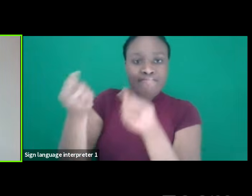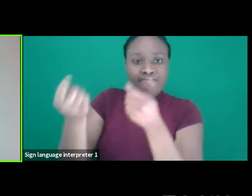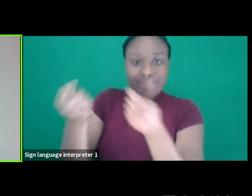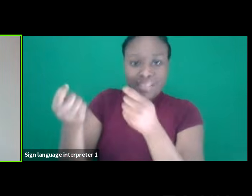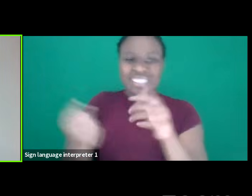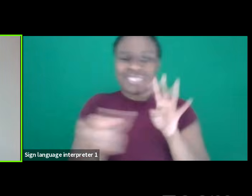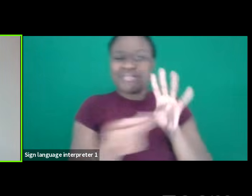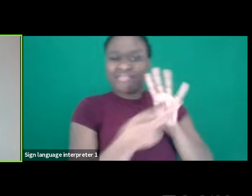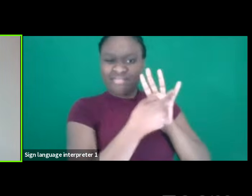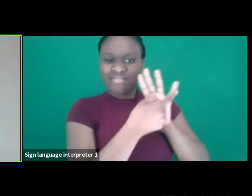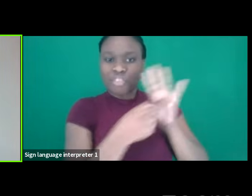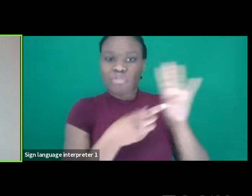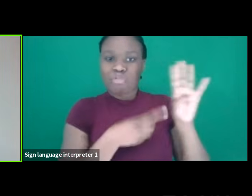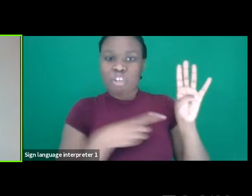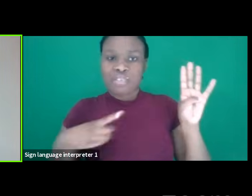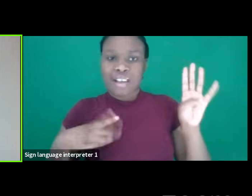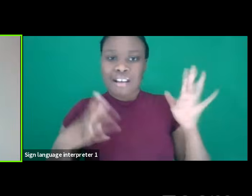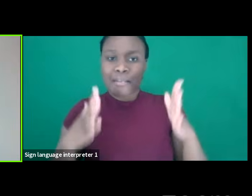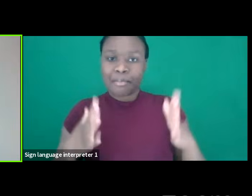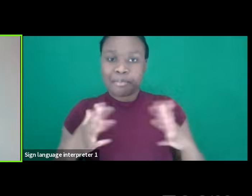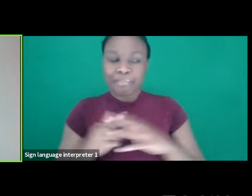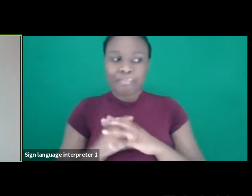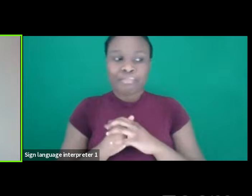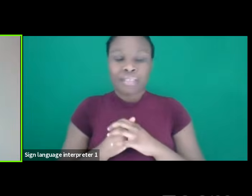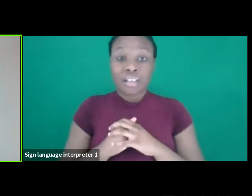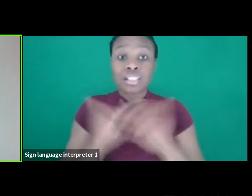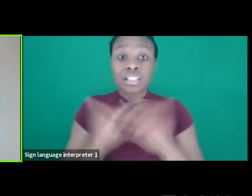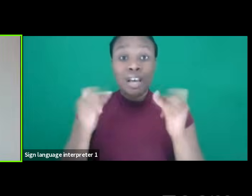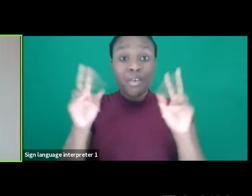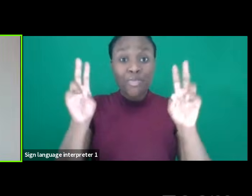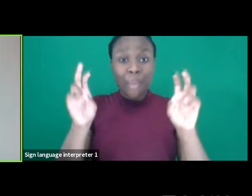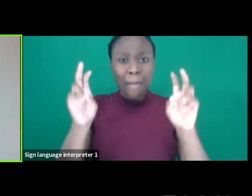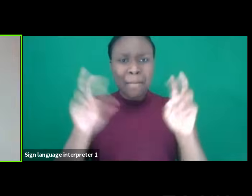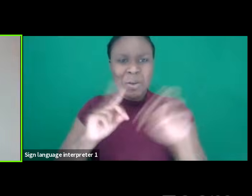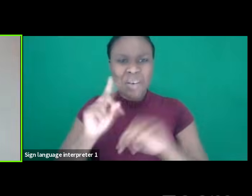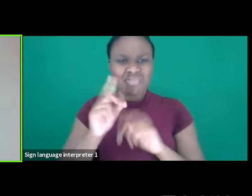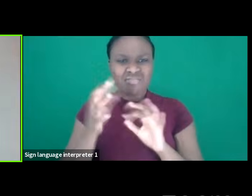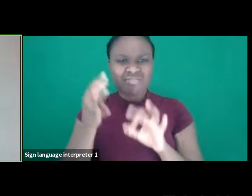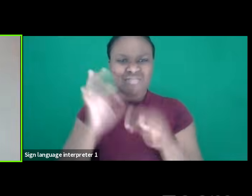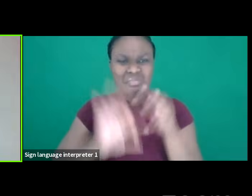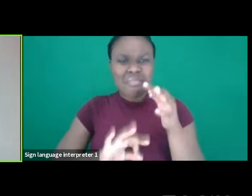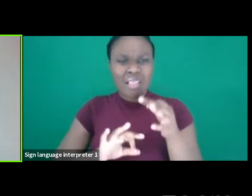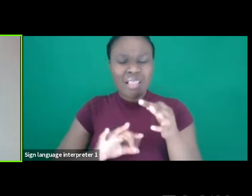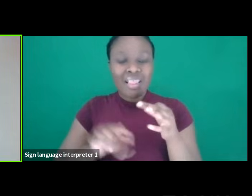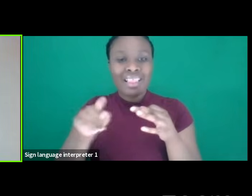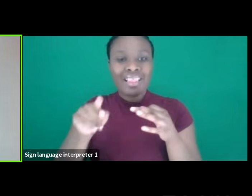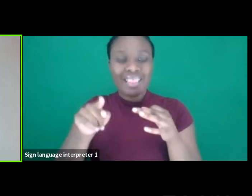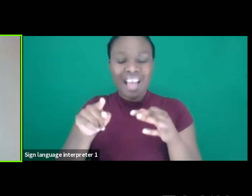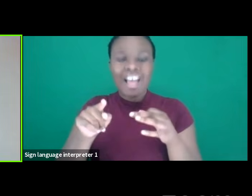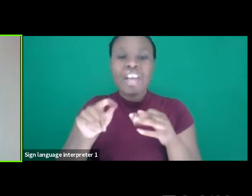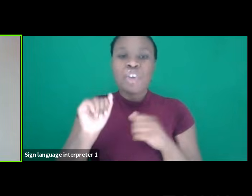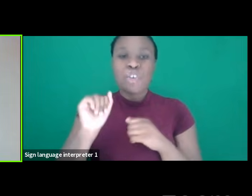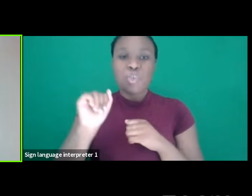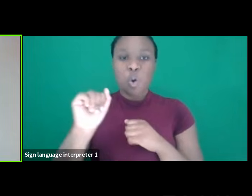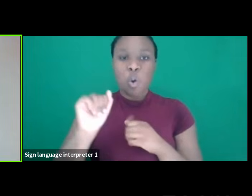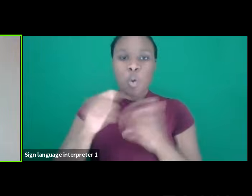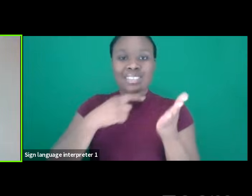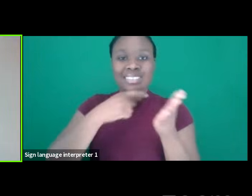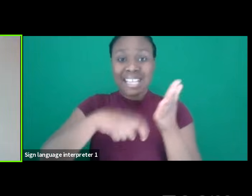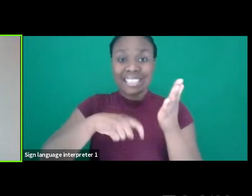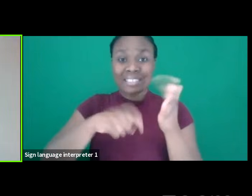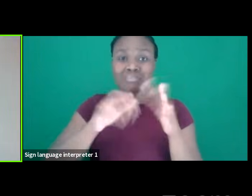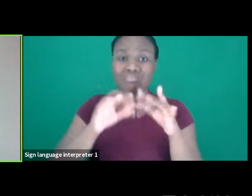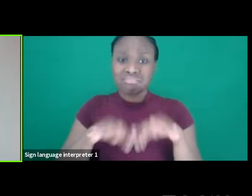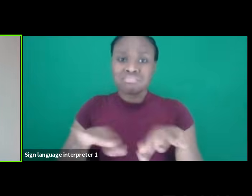evening. It's a simple one. Your tax matters. Hashtag your tax